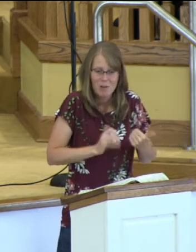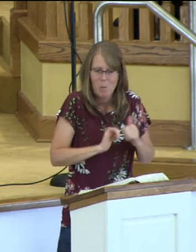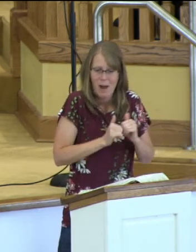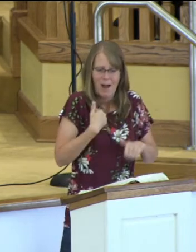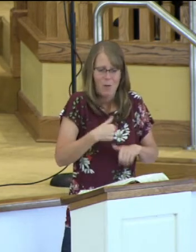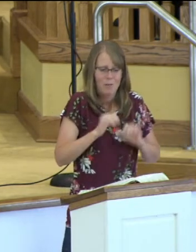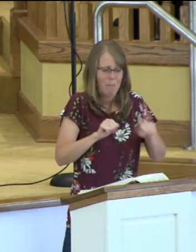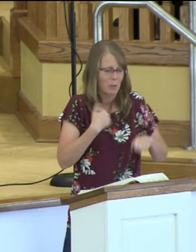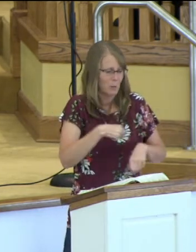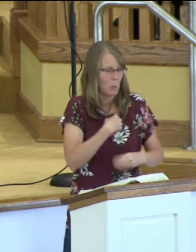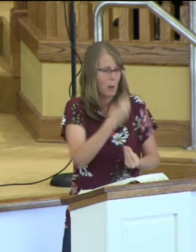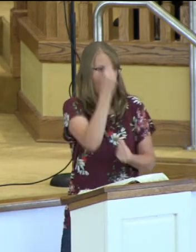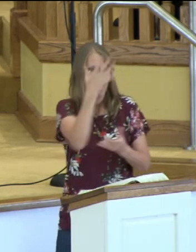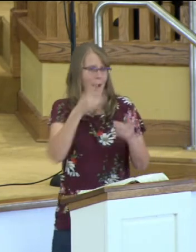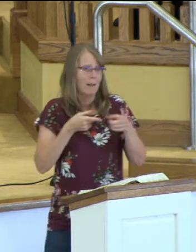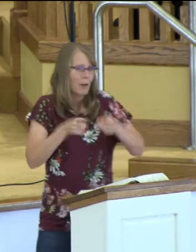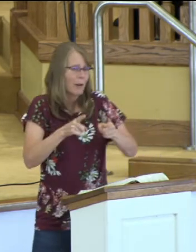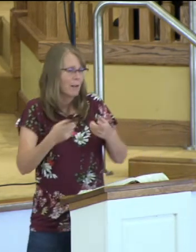time?